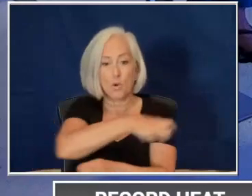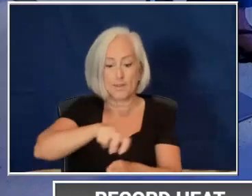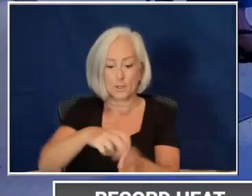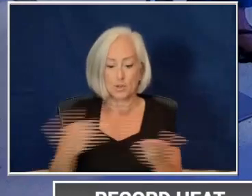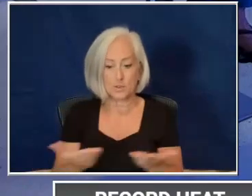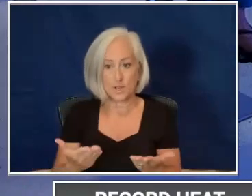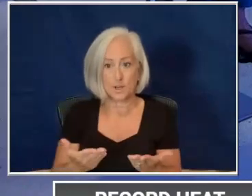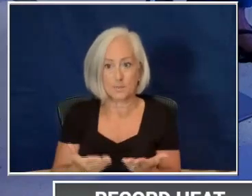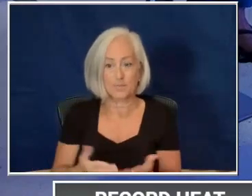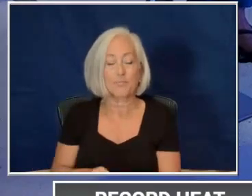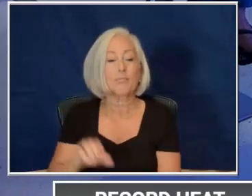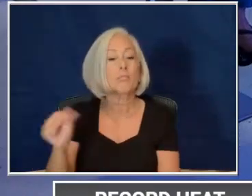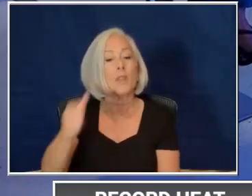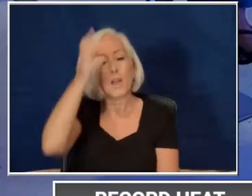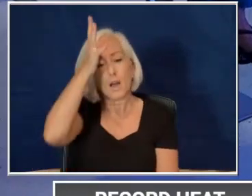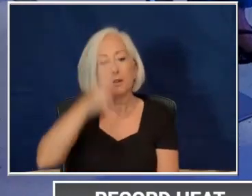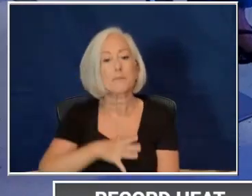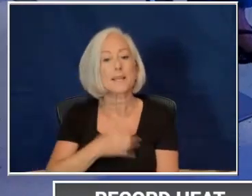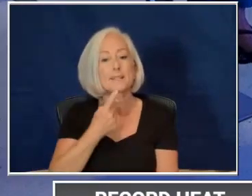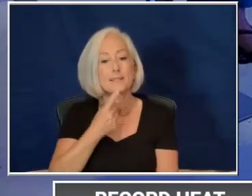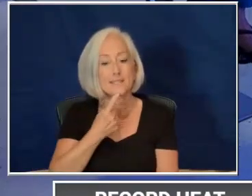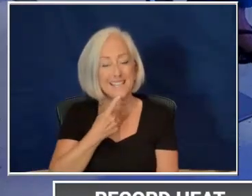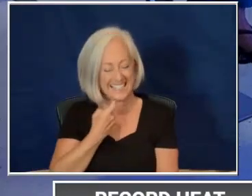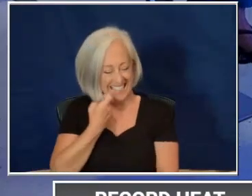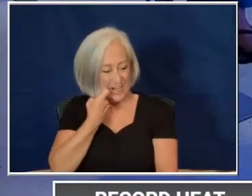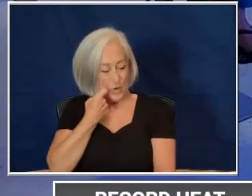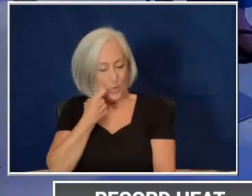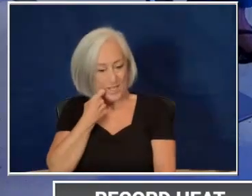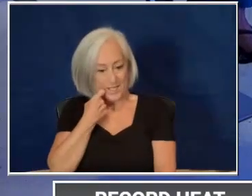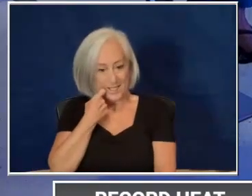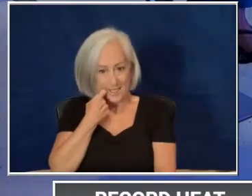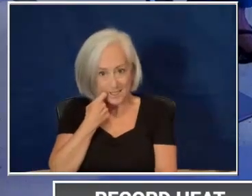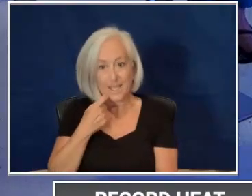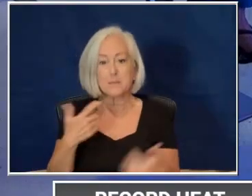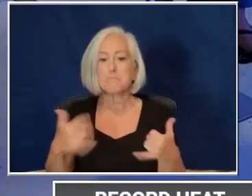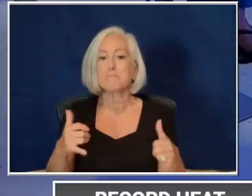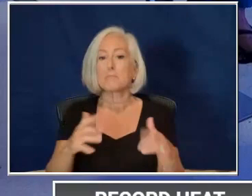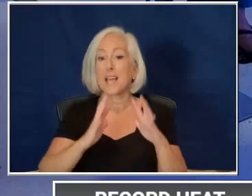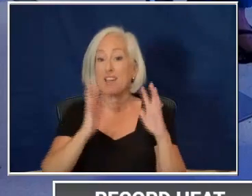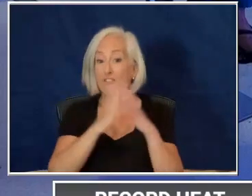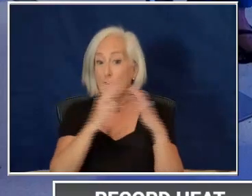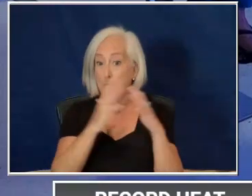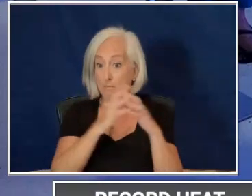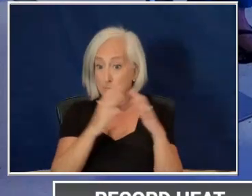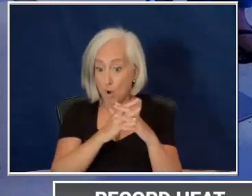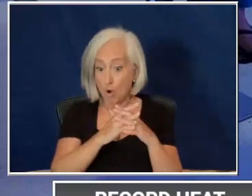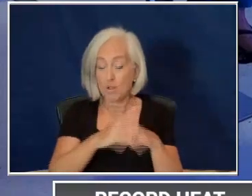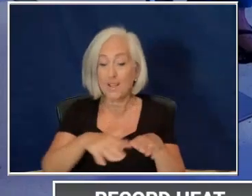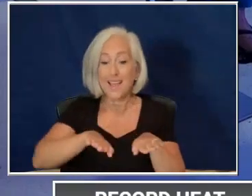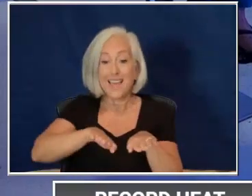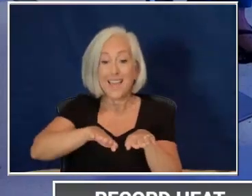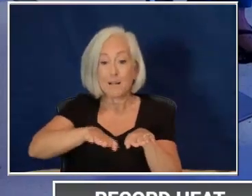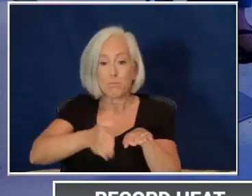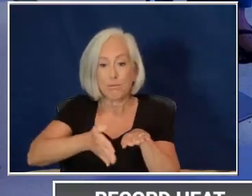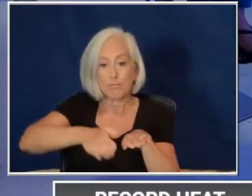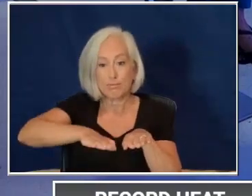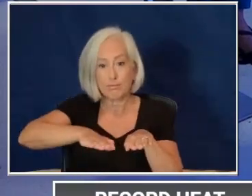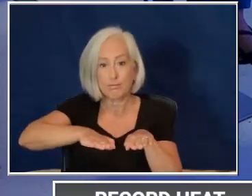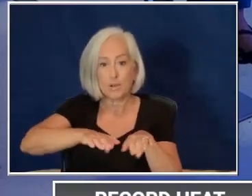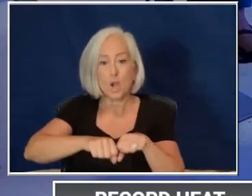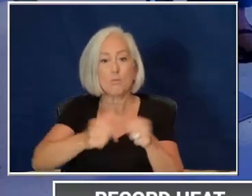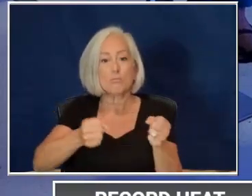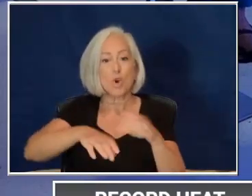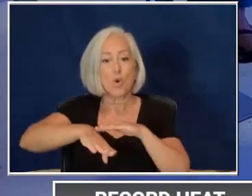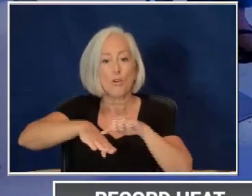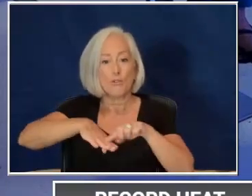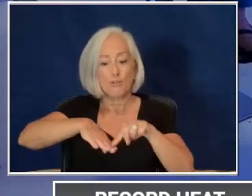he recently sprained his ankle, broke his foot while playing football. What might be a typical treatment plan? Jesse isn't your patient, of course, but